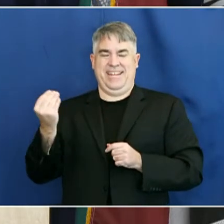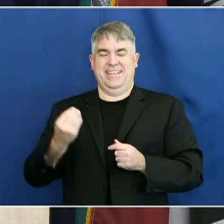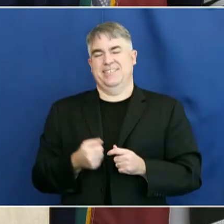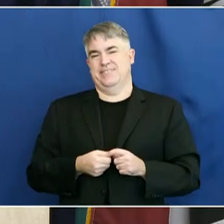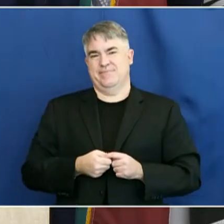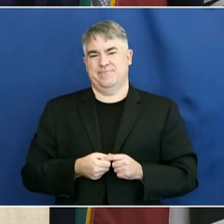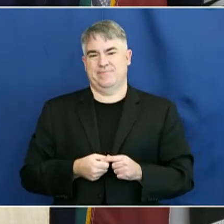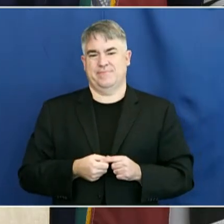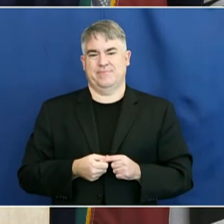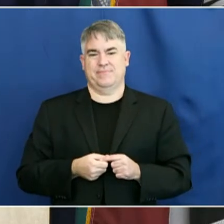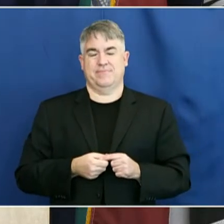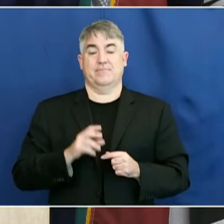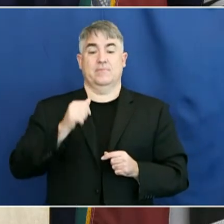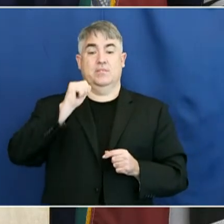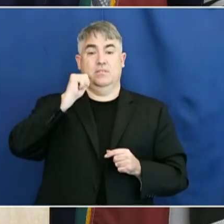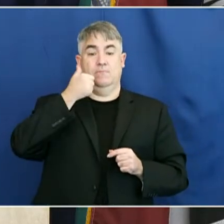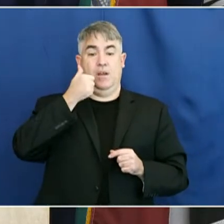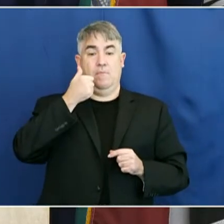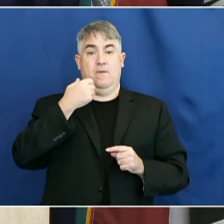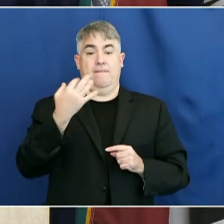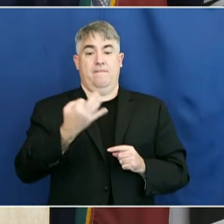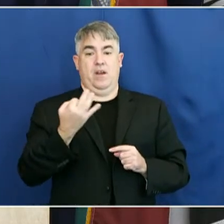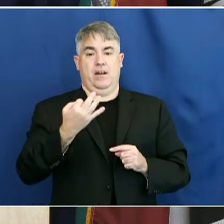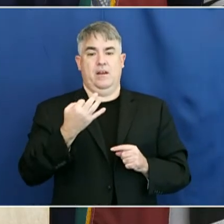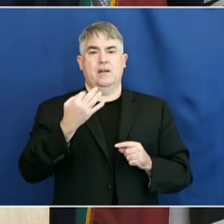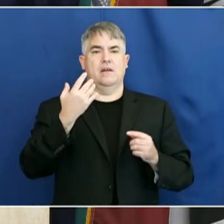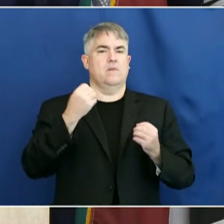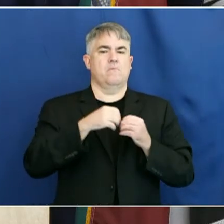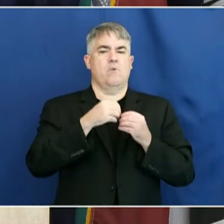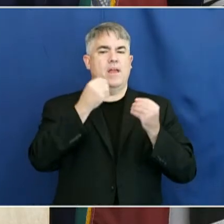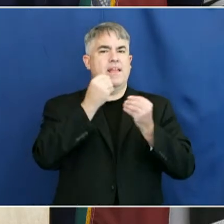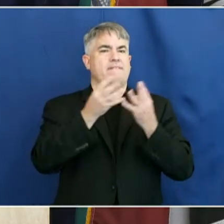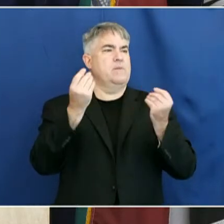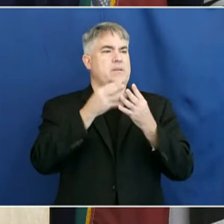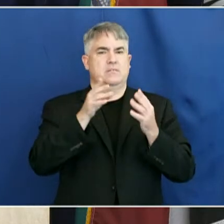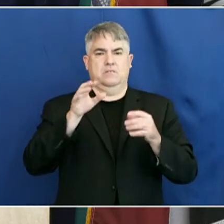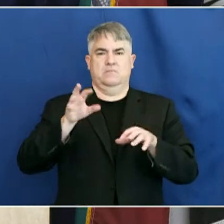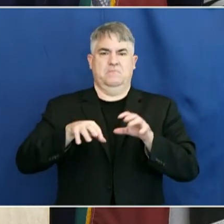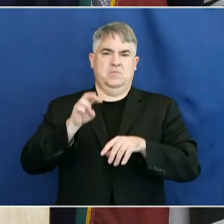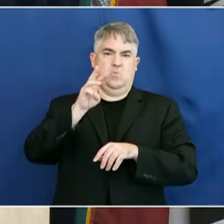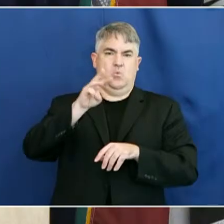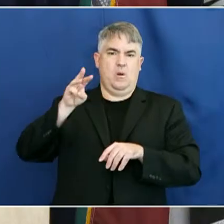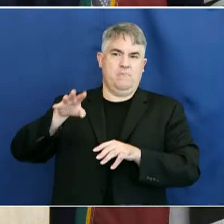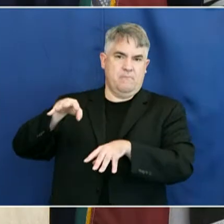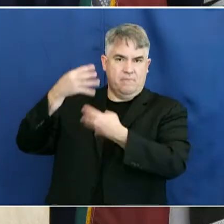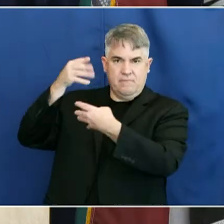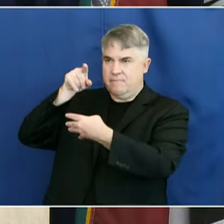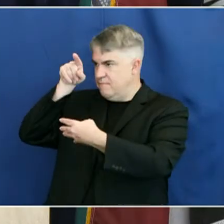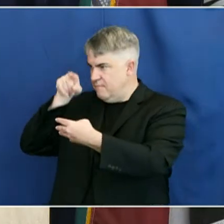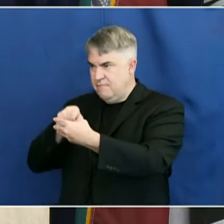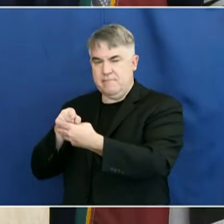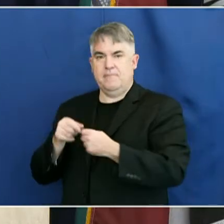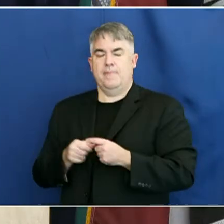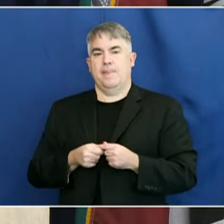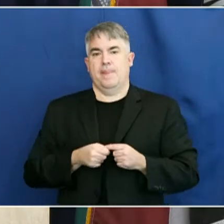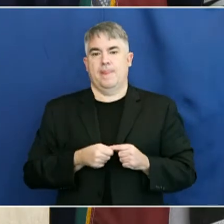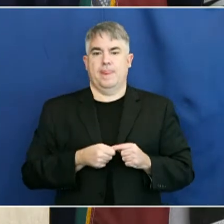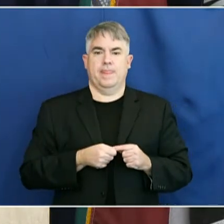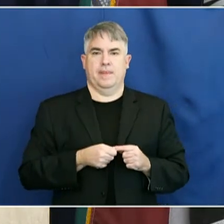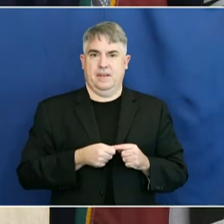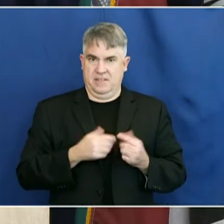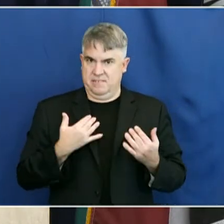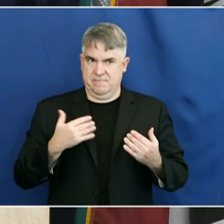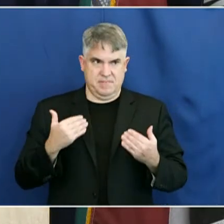on how that process will work, and we will roll that out next week. So again, a series of things that I think all represent progress in